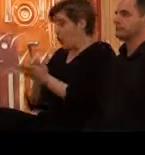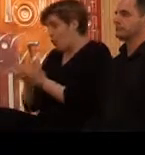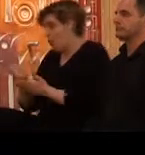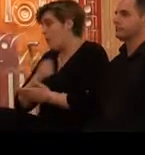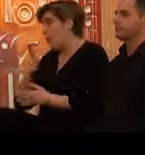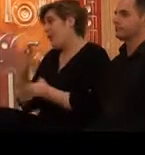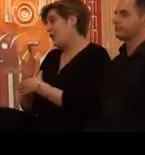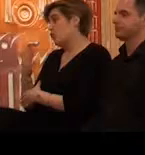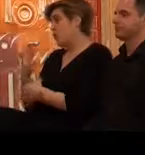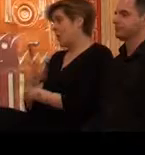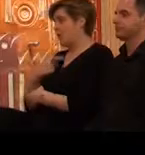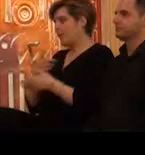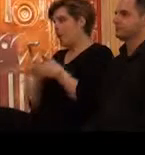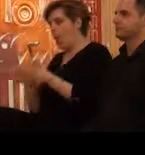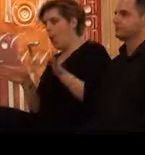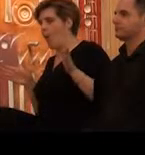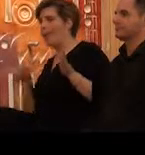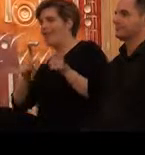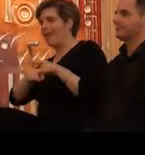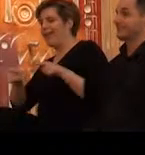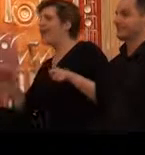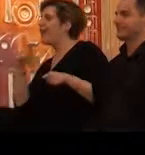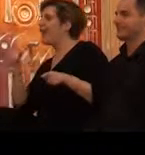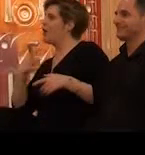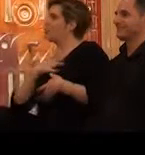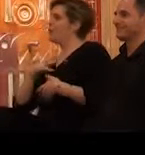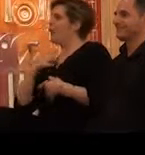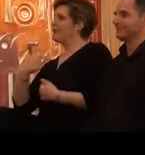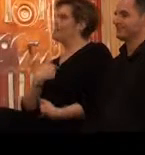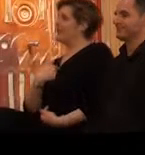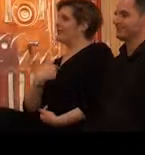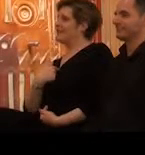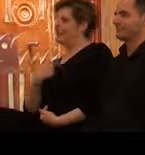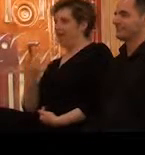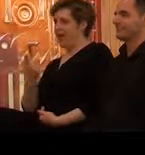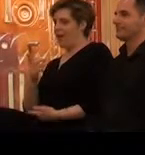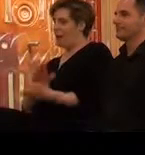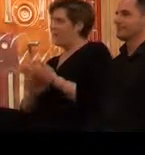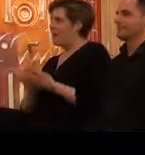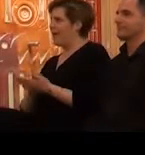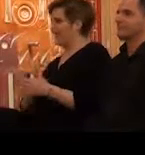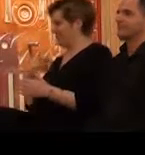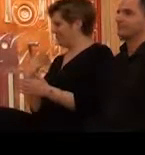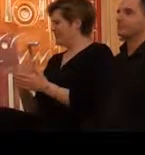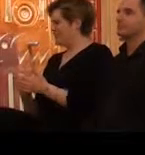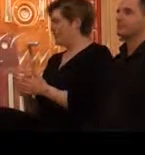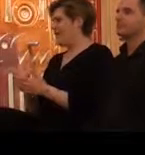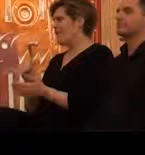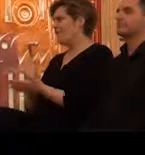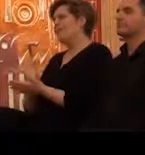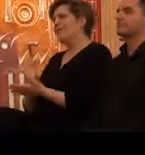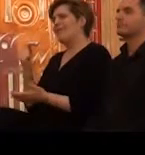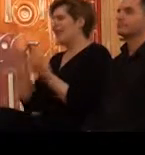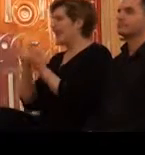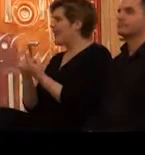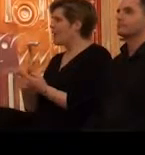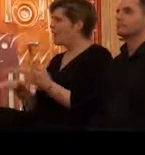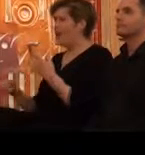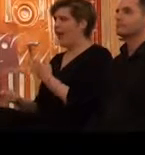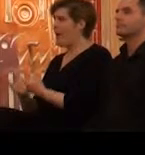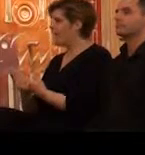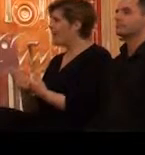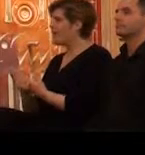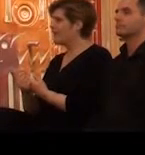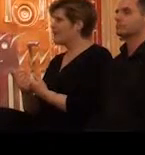that children can surprise us, amazing things have happened. And I have met fantastic people, both children and adults actually, who have